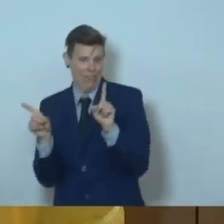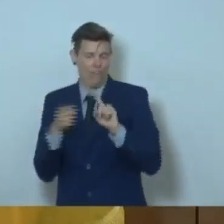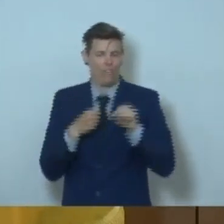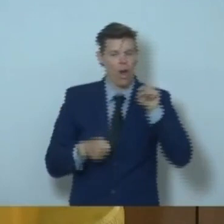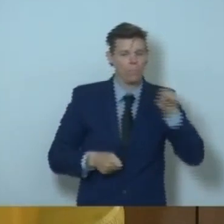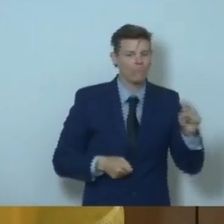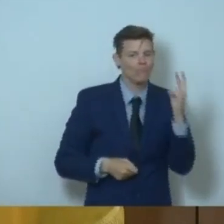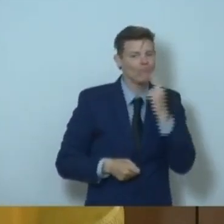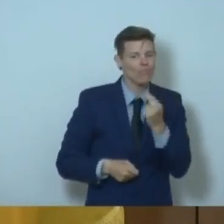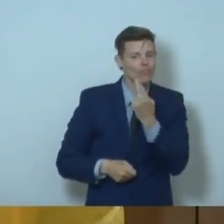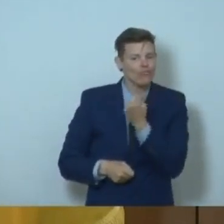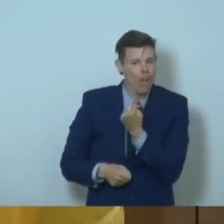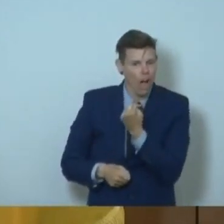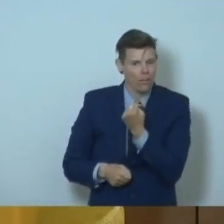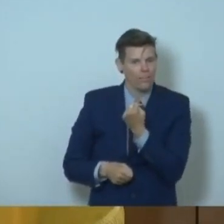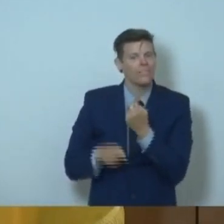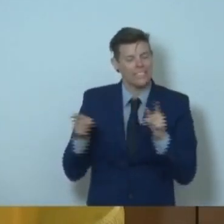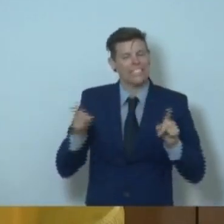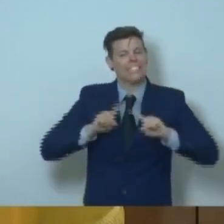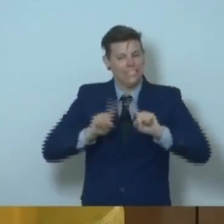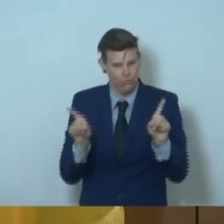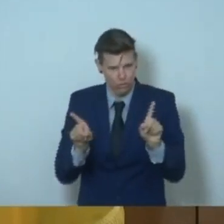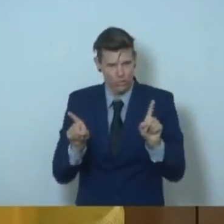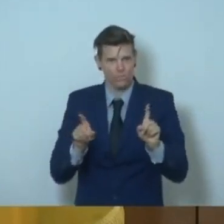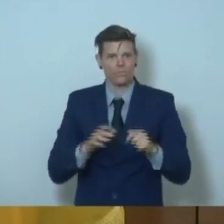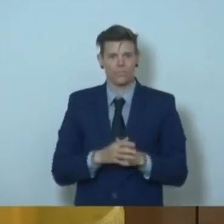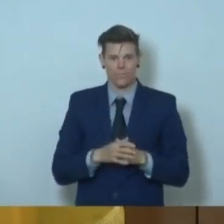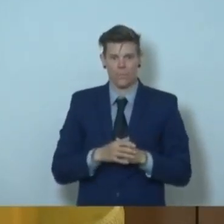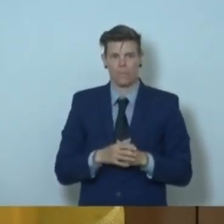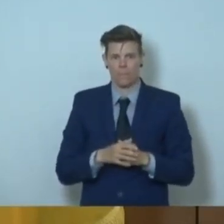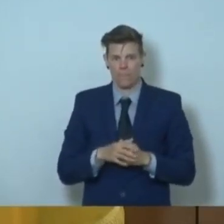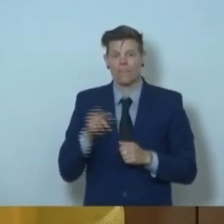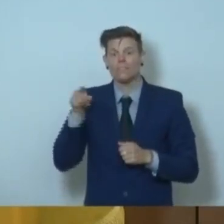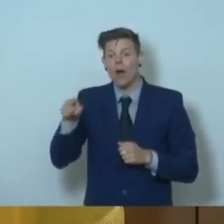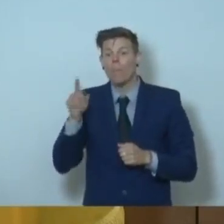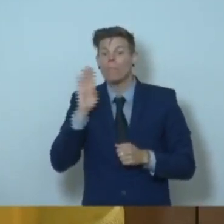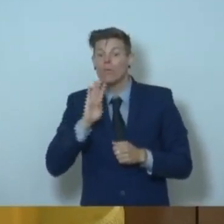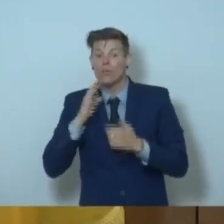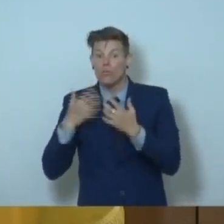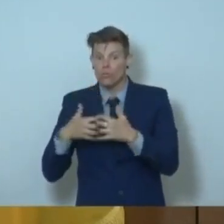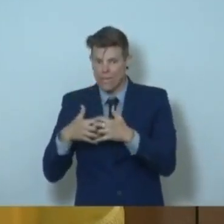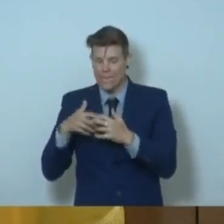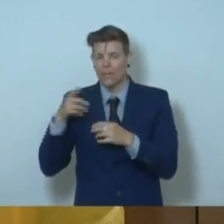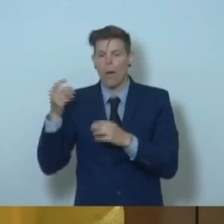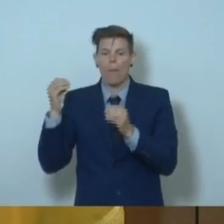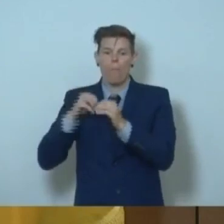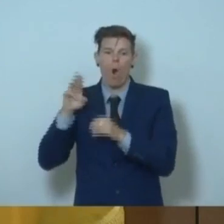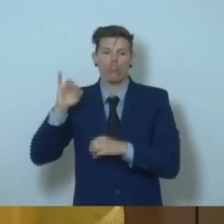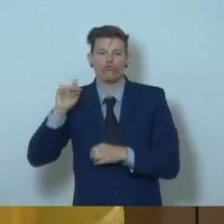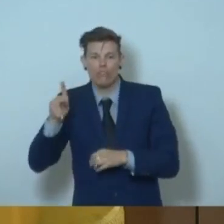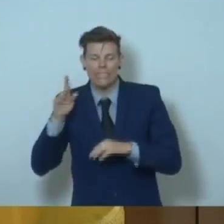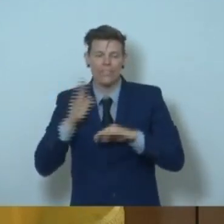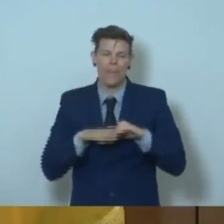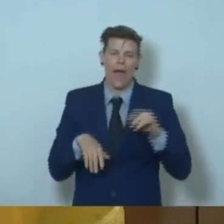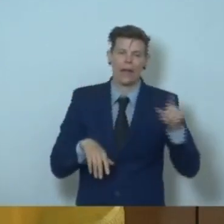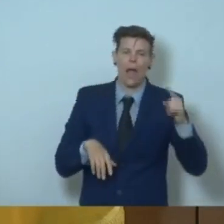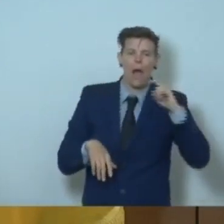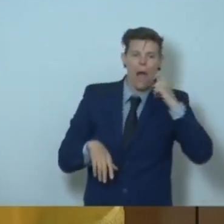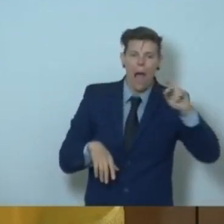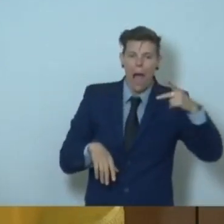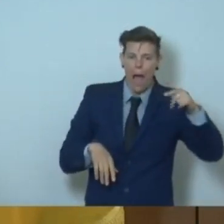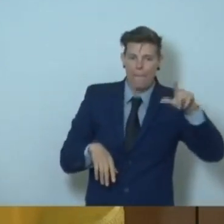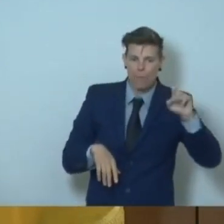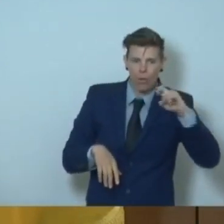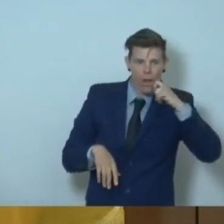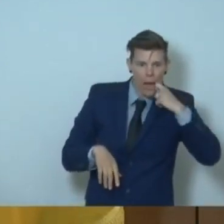every time we introduce risk, it's not kind of an apple for apple based on can I have a drink and can I order